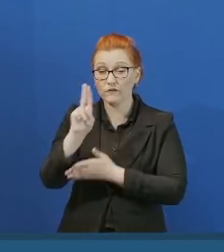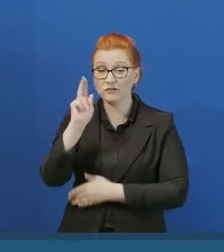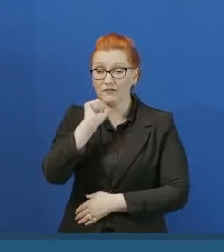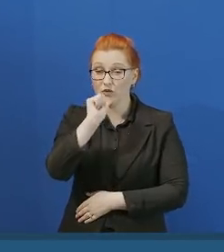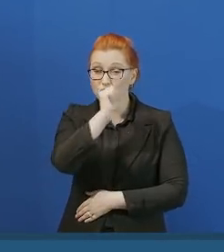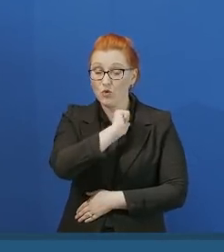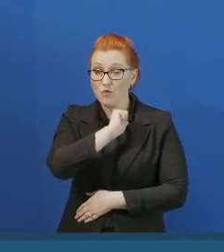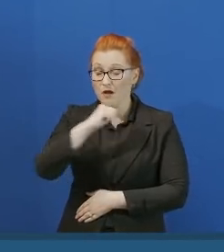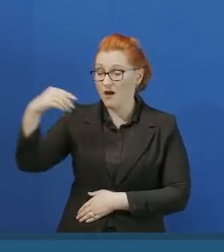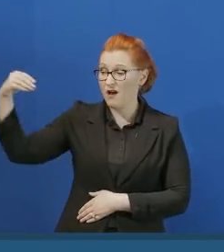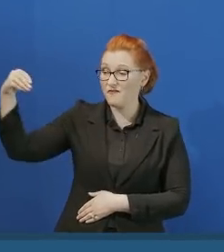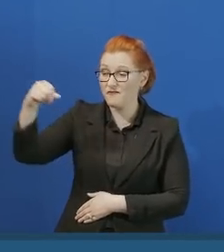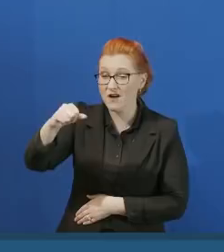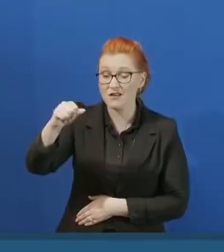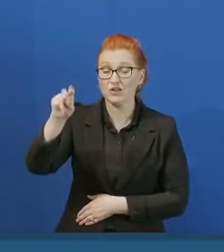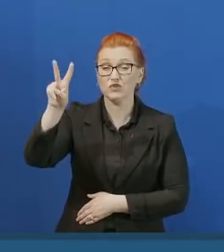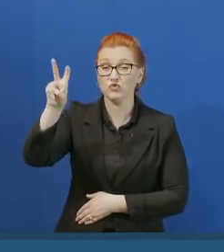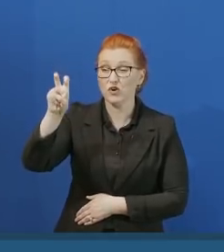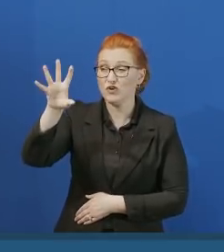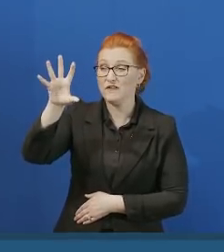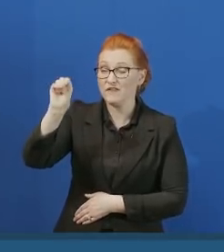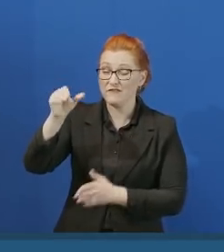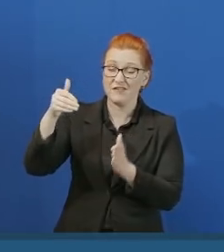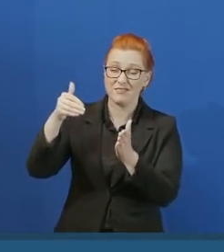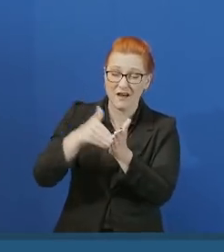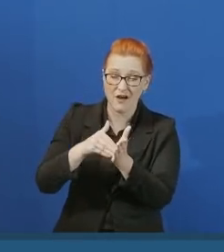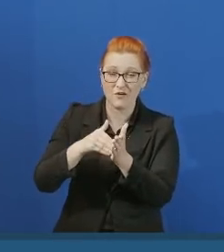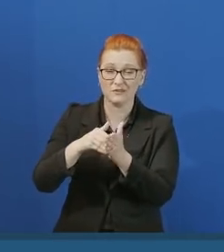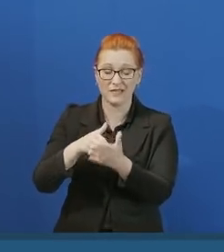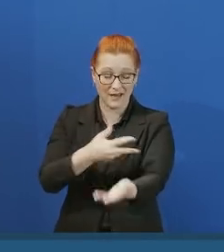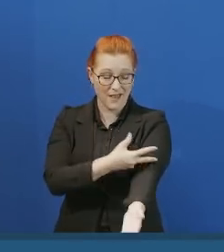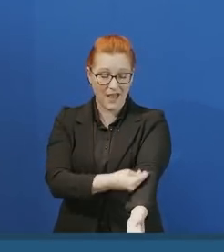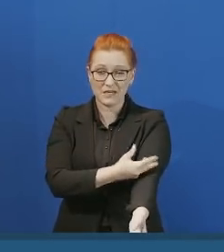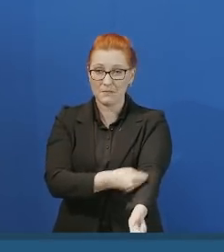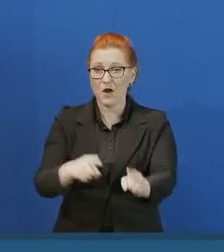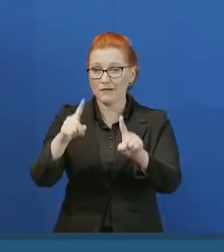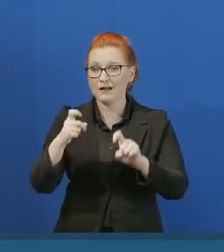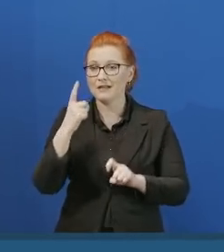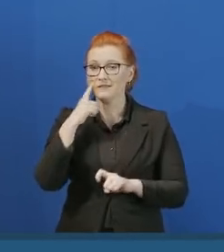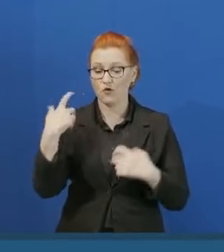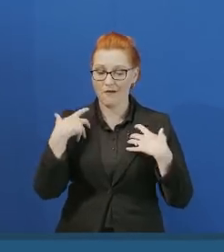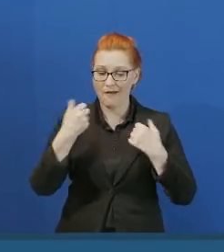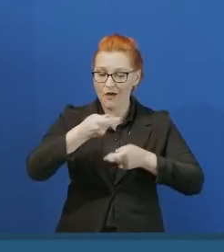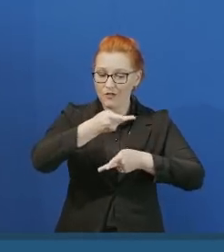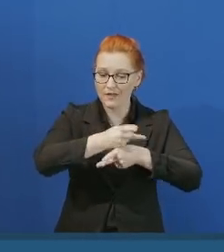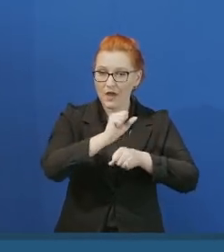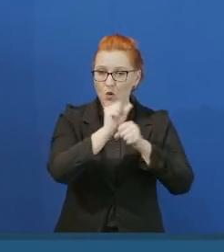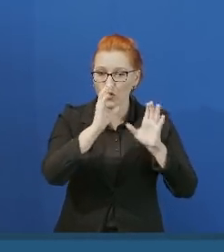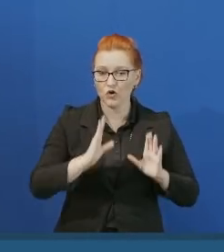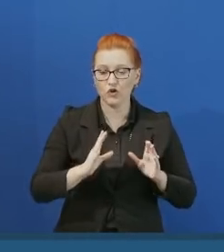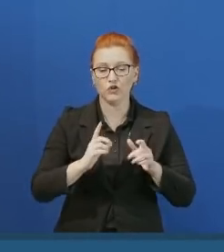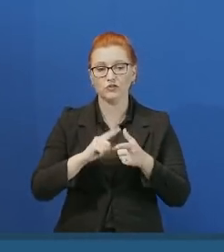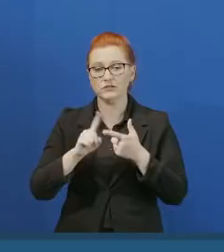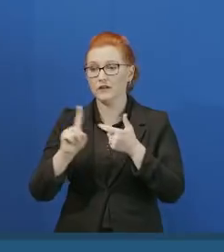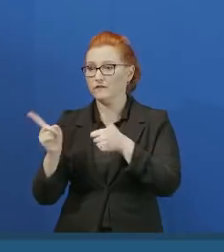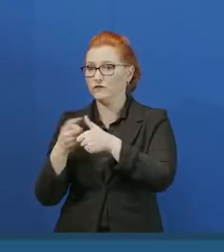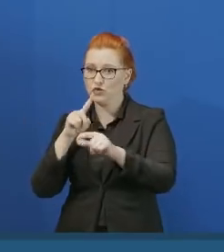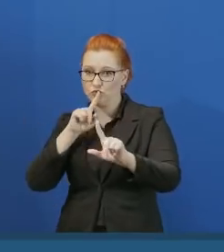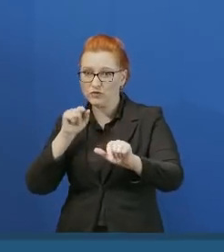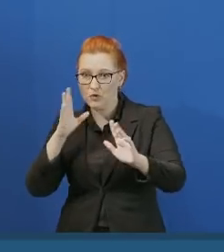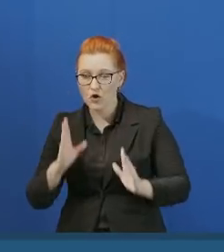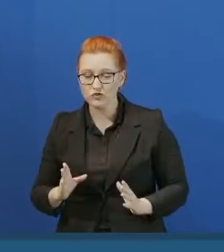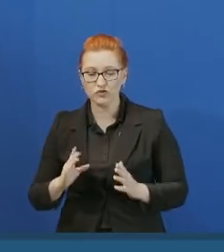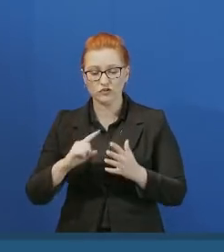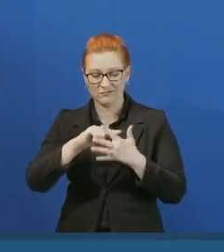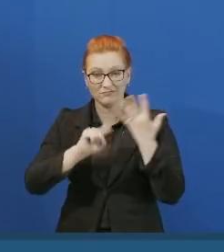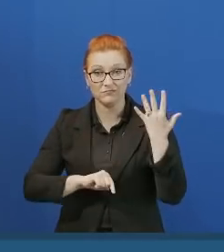250,000 COVID-19 antibody tests for healthcare workers, first responders, and I saw Dr. Robbins on